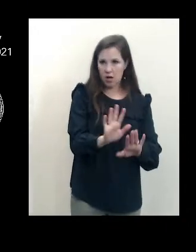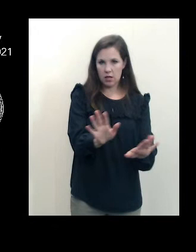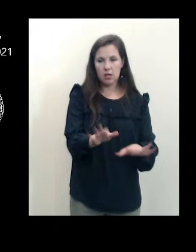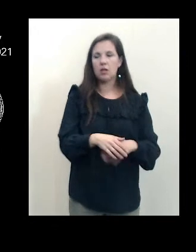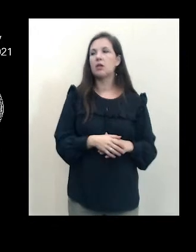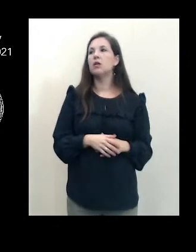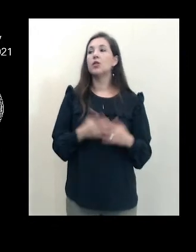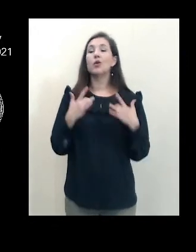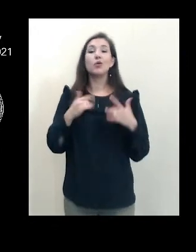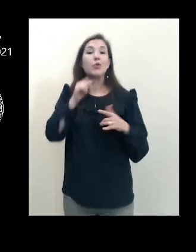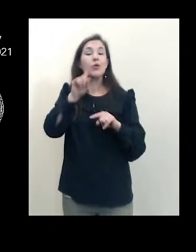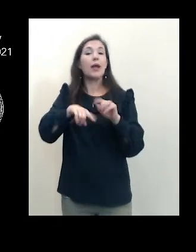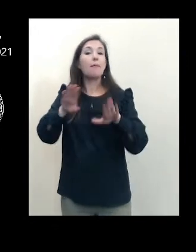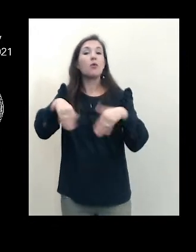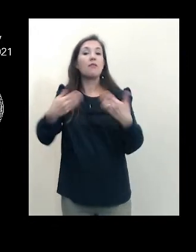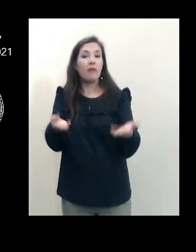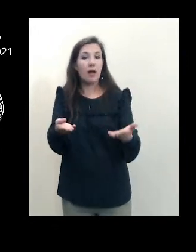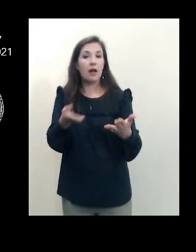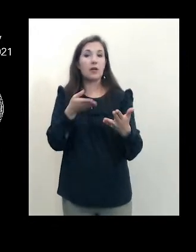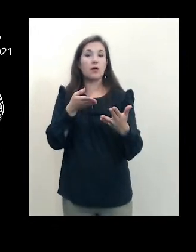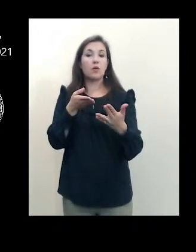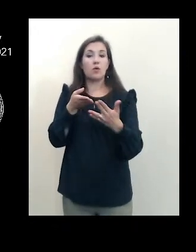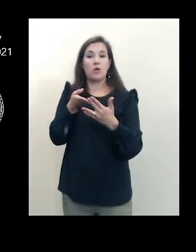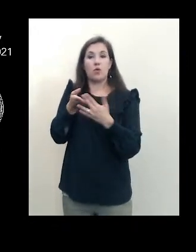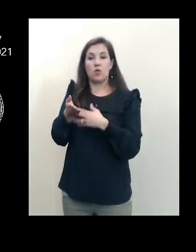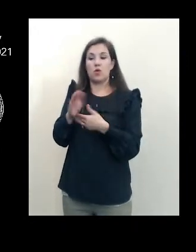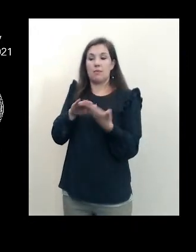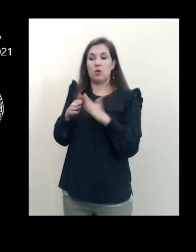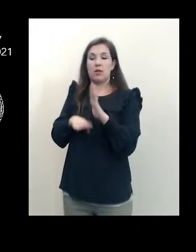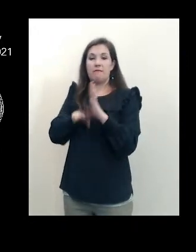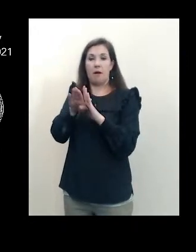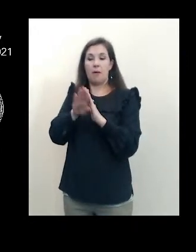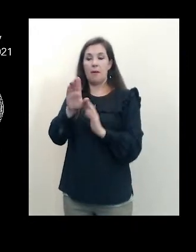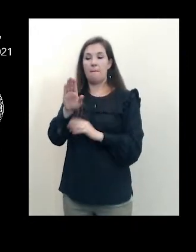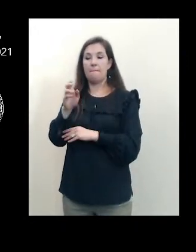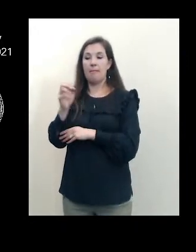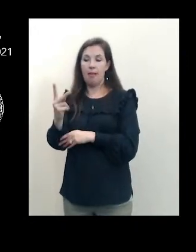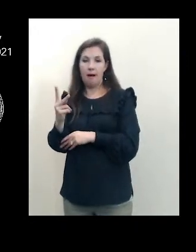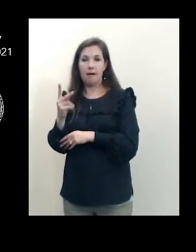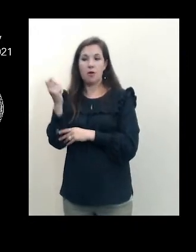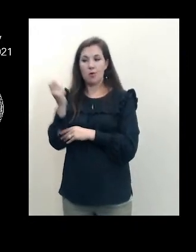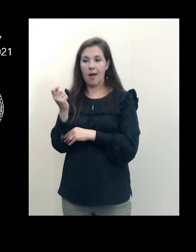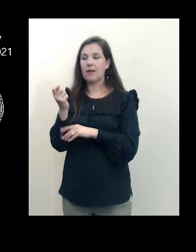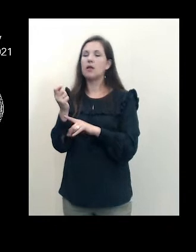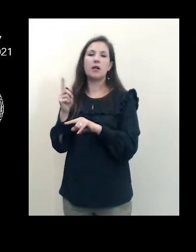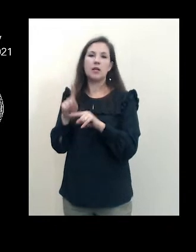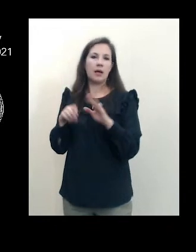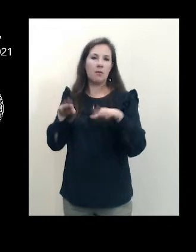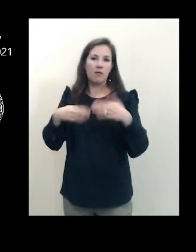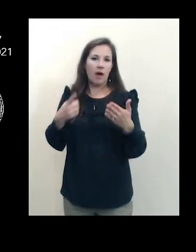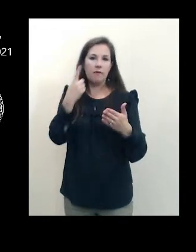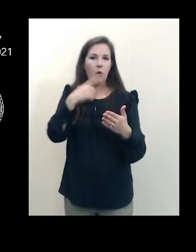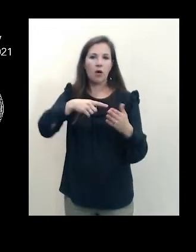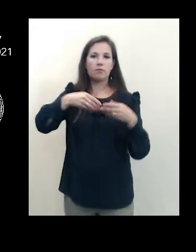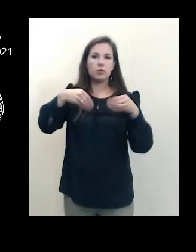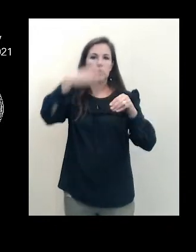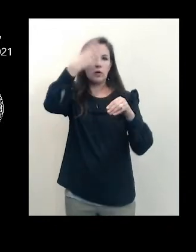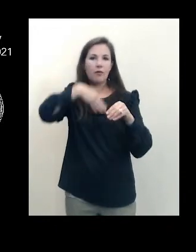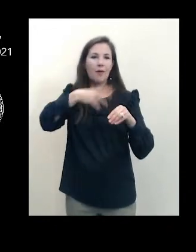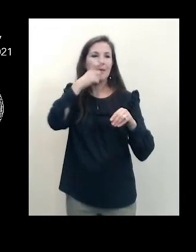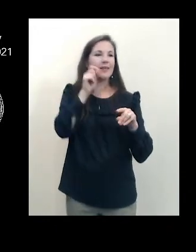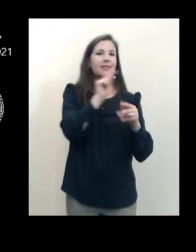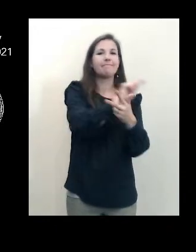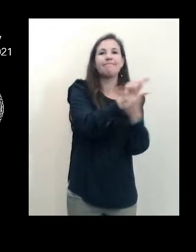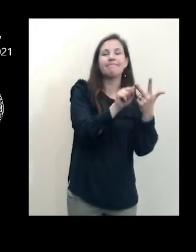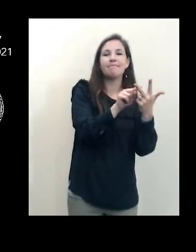cannot provide through the community development block grant program the assistance for the storefront revitalization because those communities get